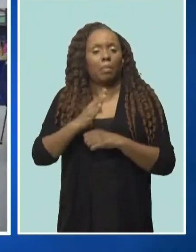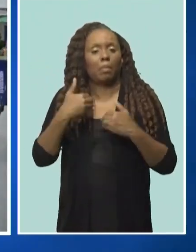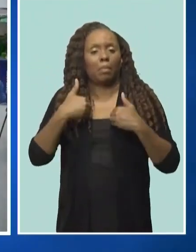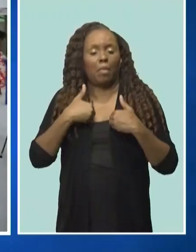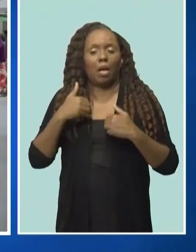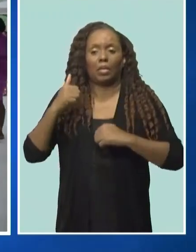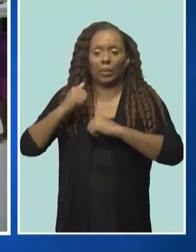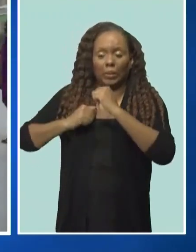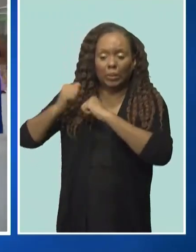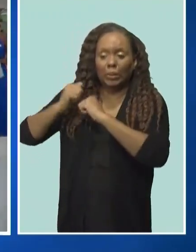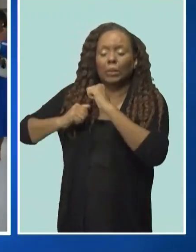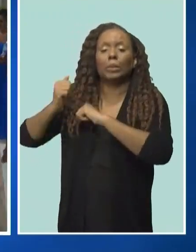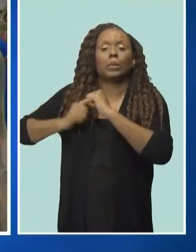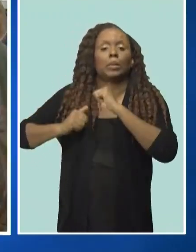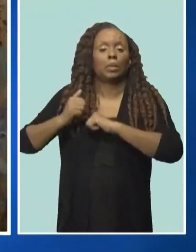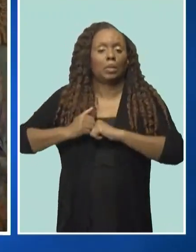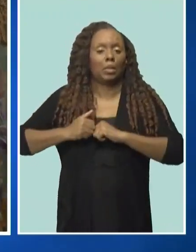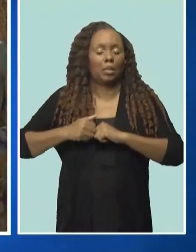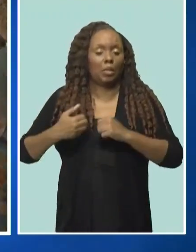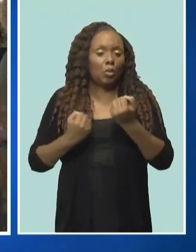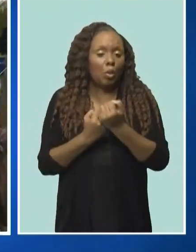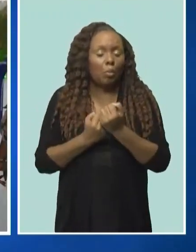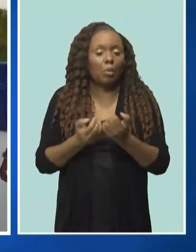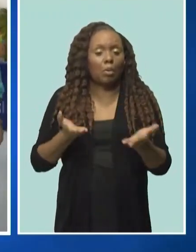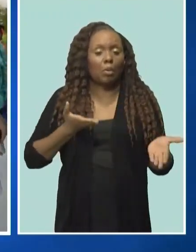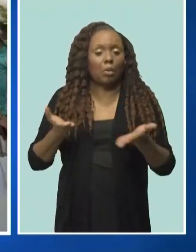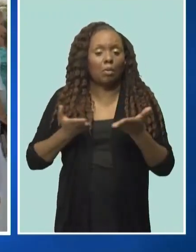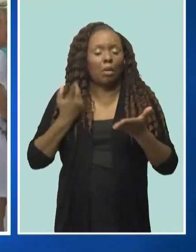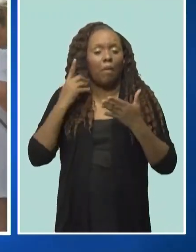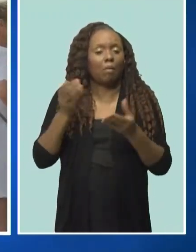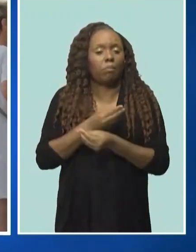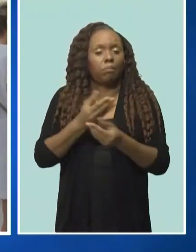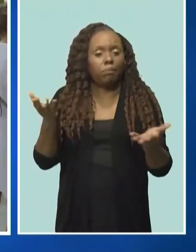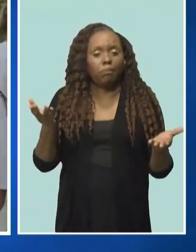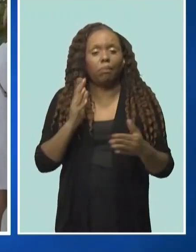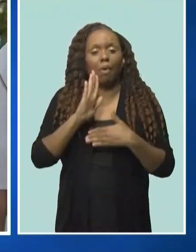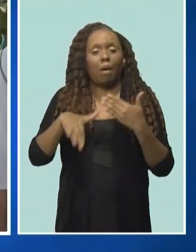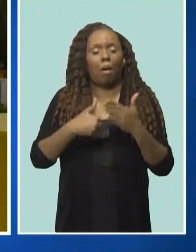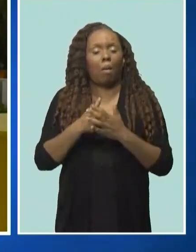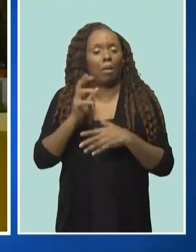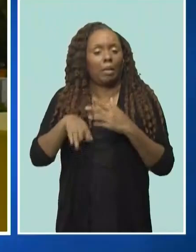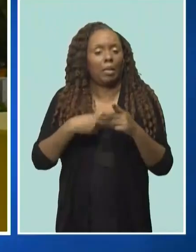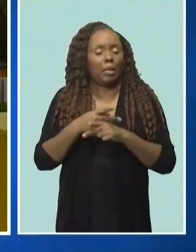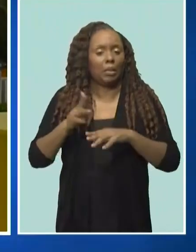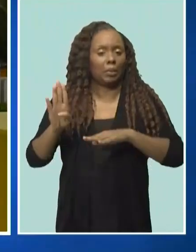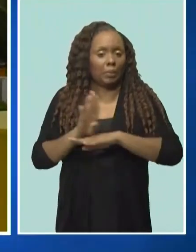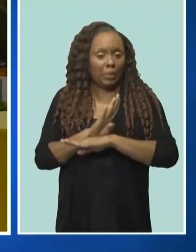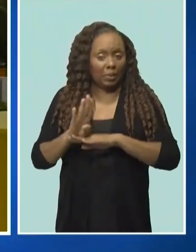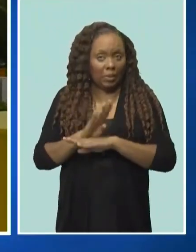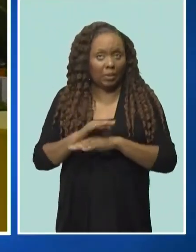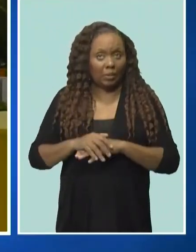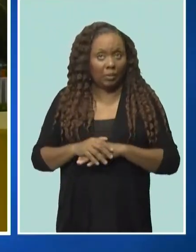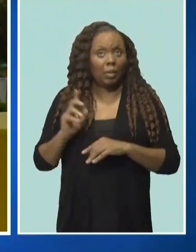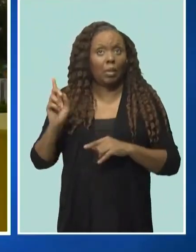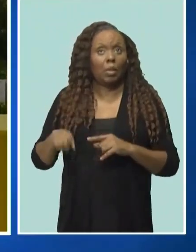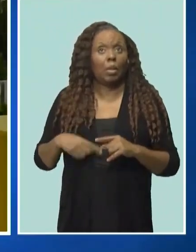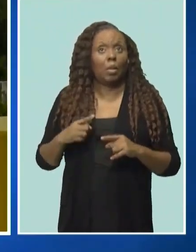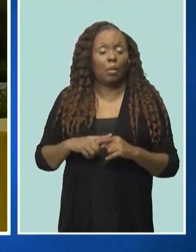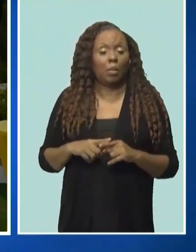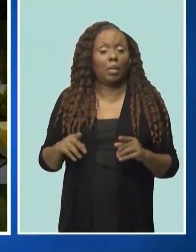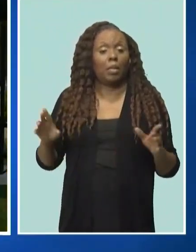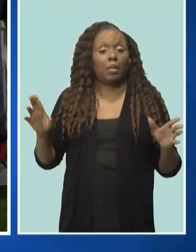infrastructure, support and services to cater to all aspects of business. She says at the end of the conference,